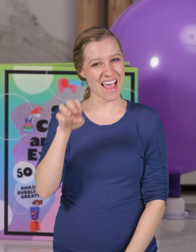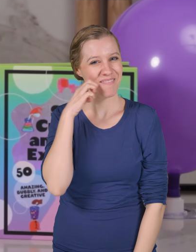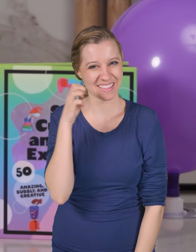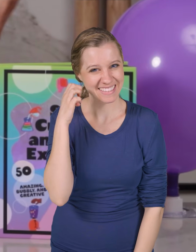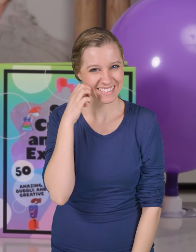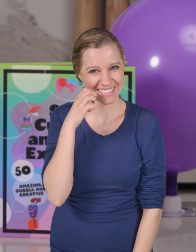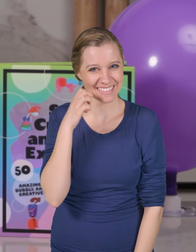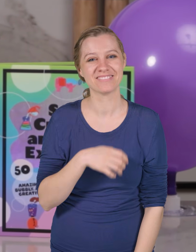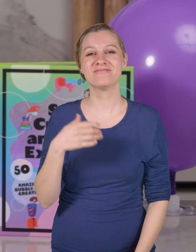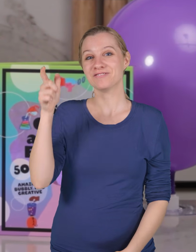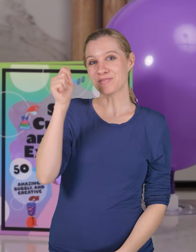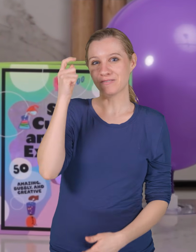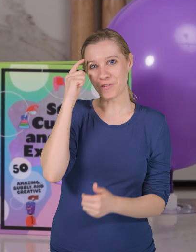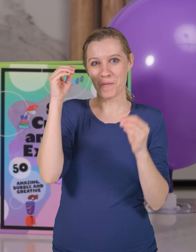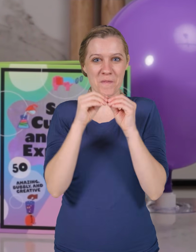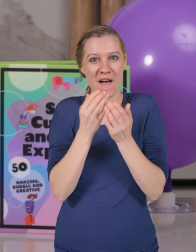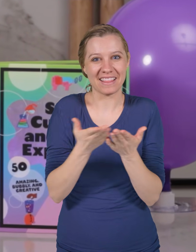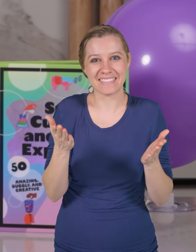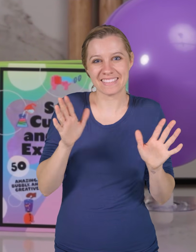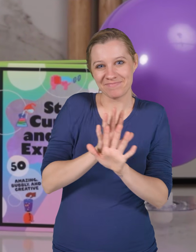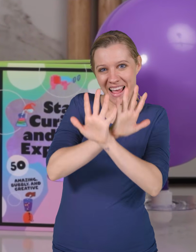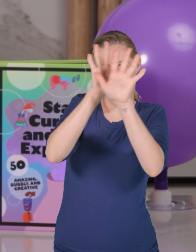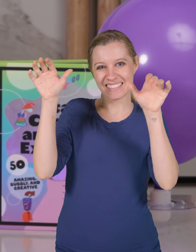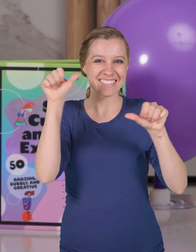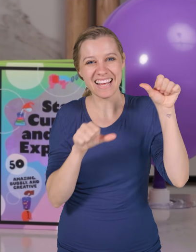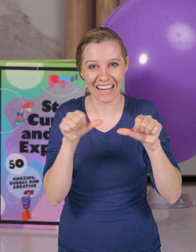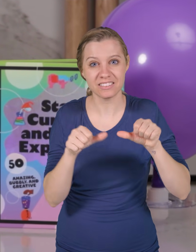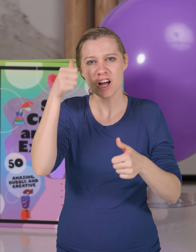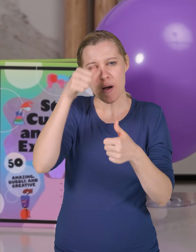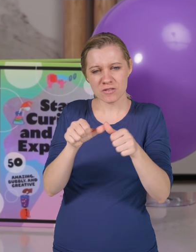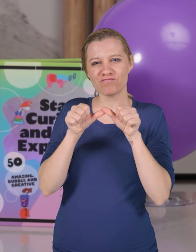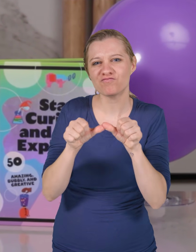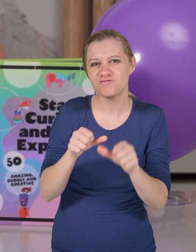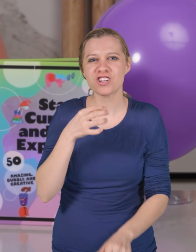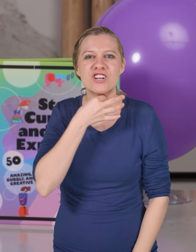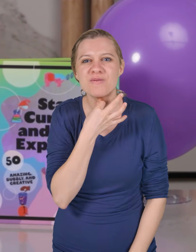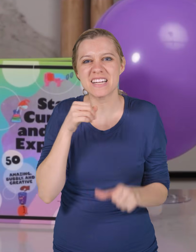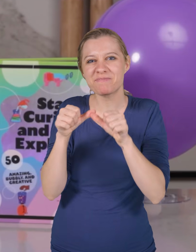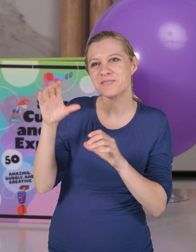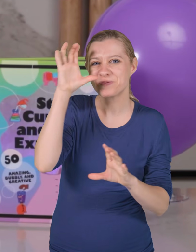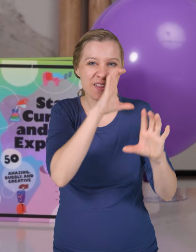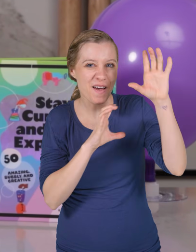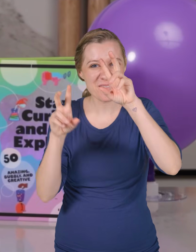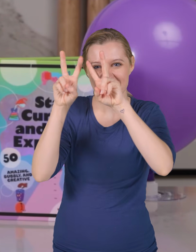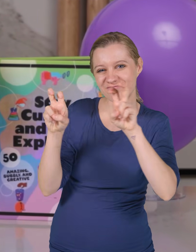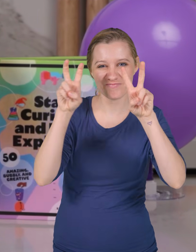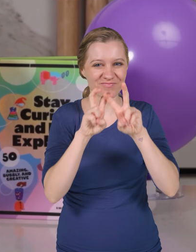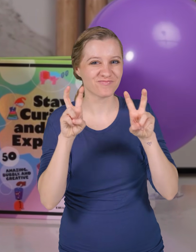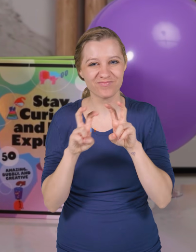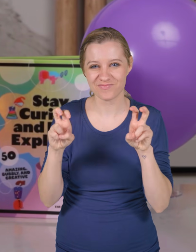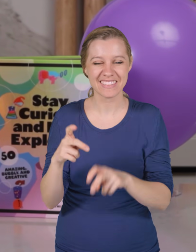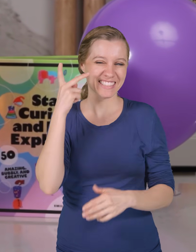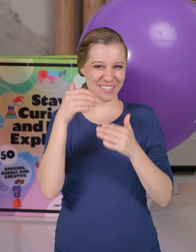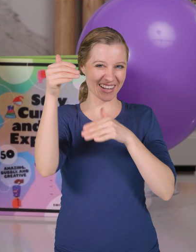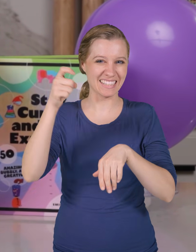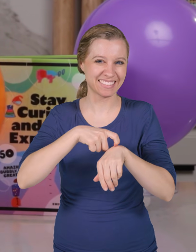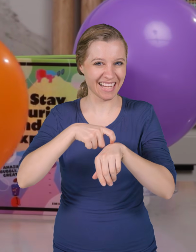Calandrelli. Subscribe for more things science and space. And remember, always stay curious and keep exploring. I'll see you